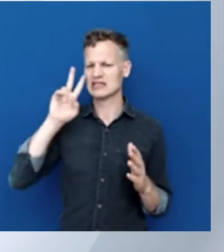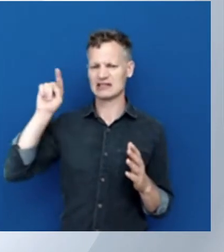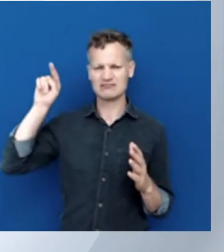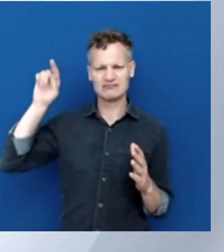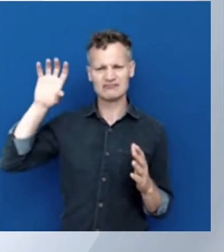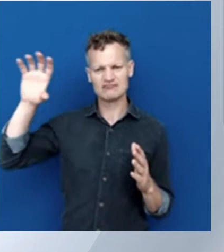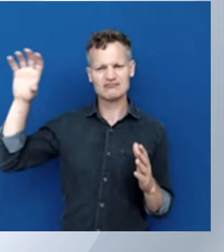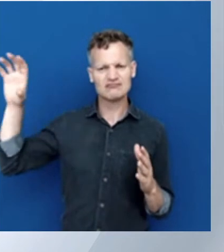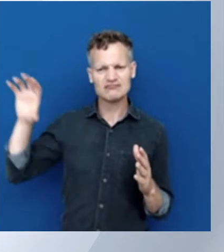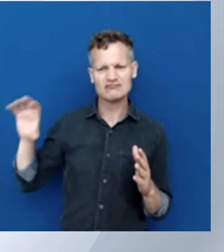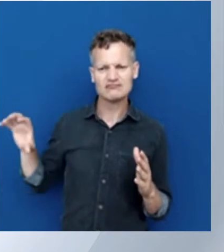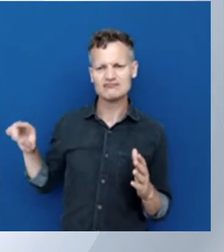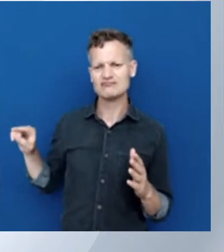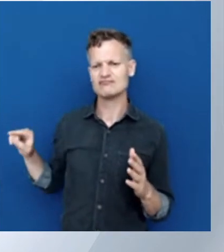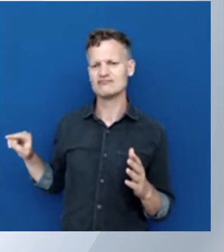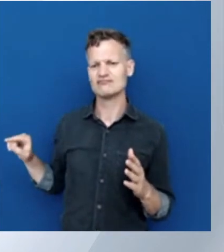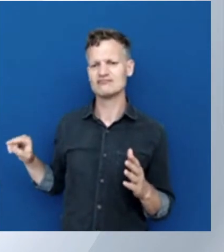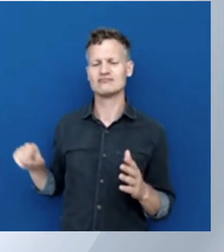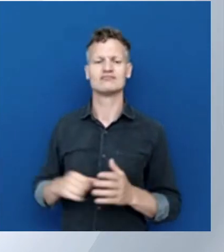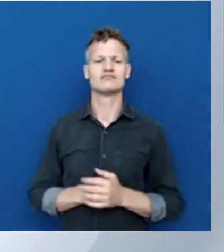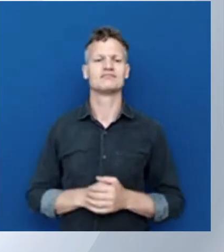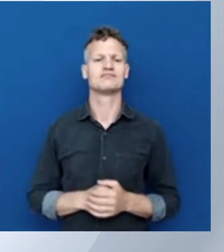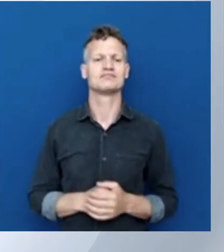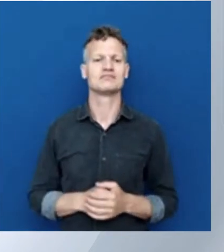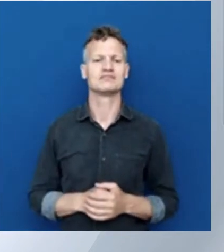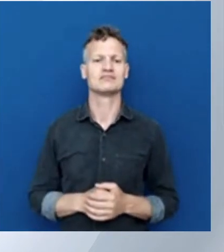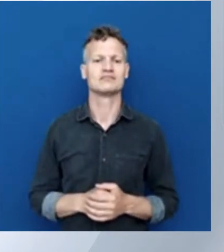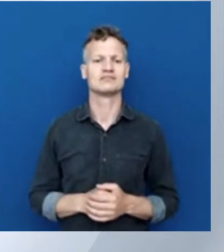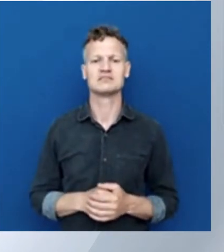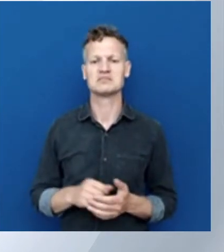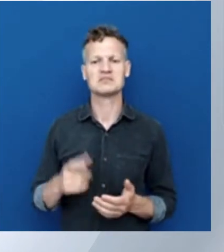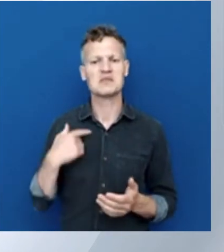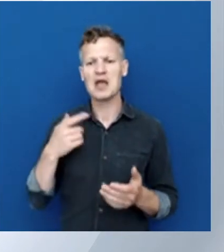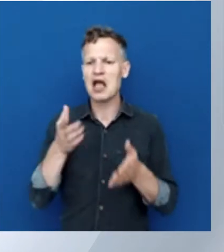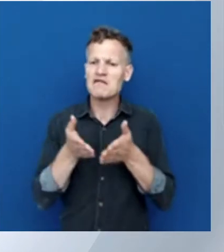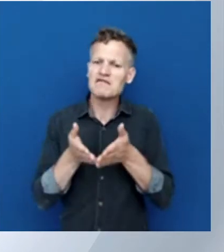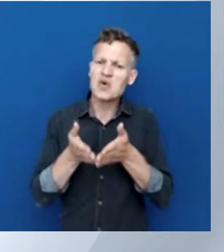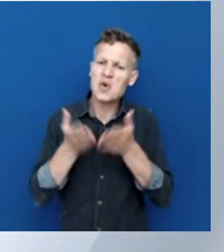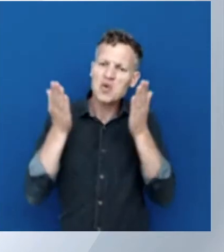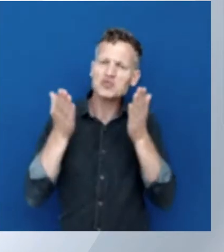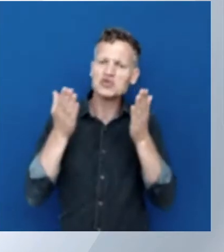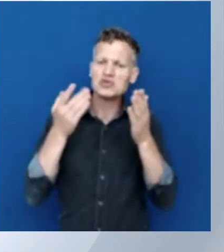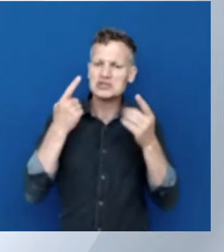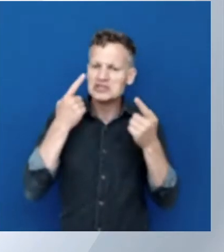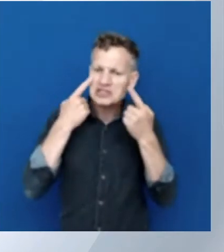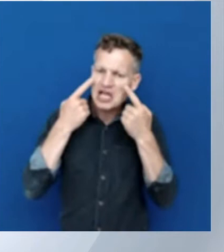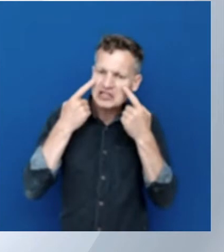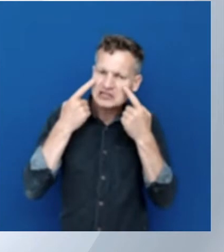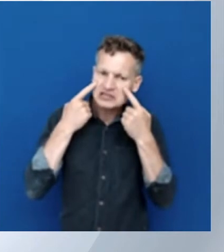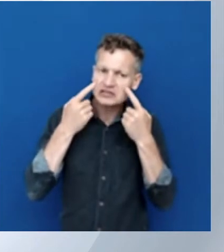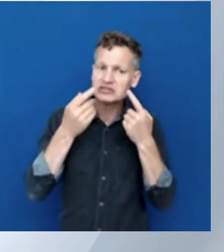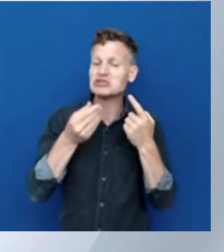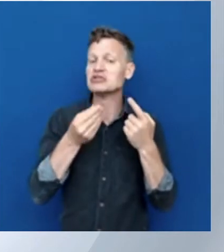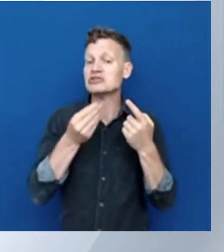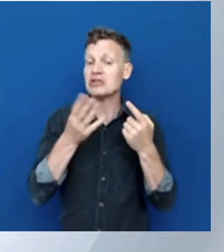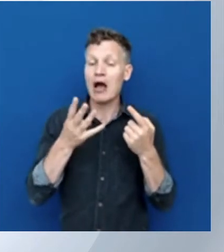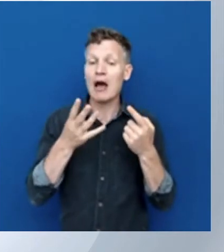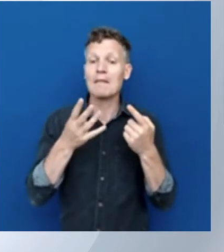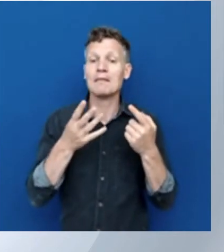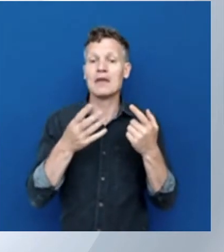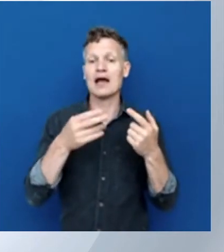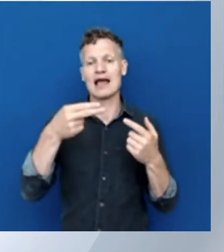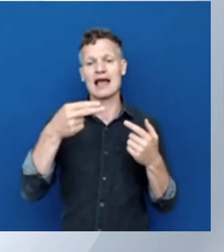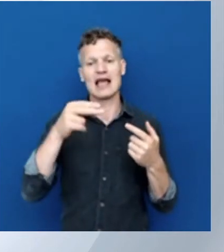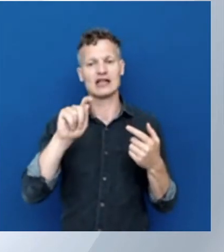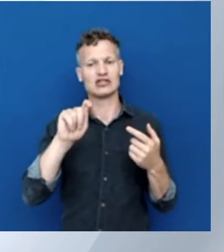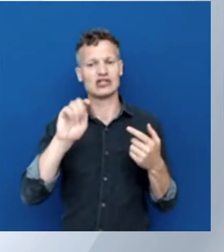I've got my test folder there, and I've just got some inaccessible and accessible pages there. You can see there HTML, and